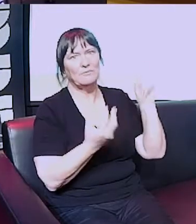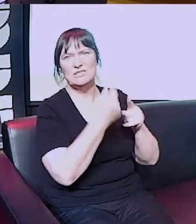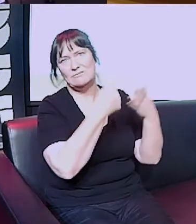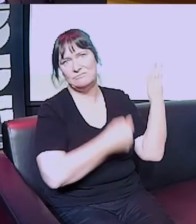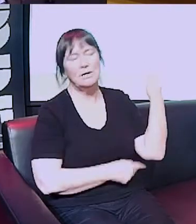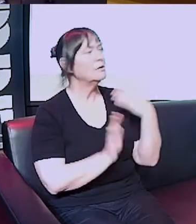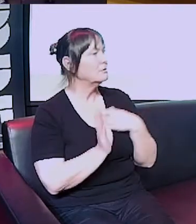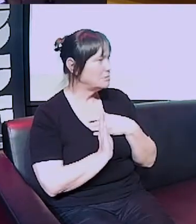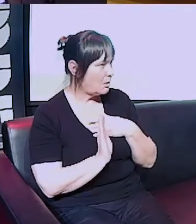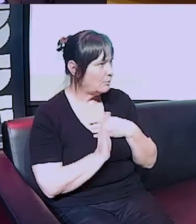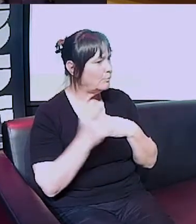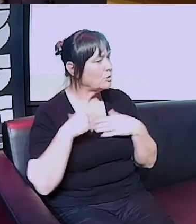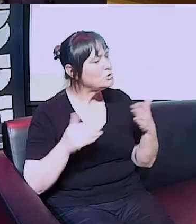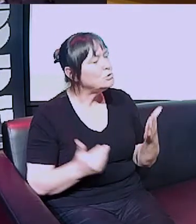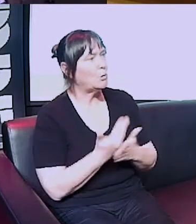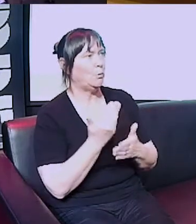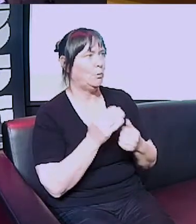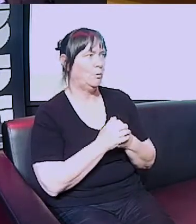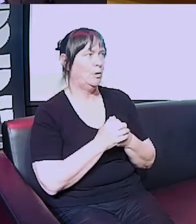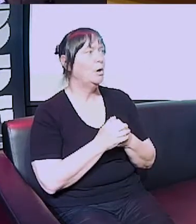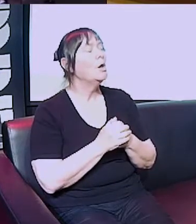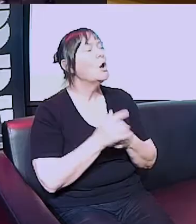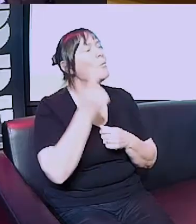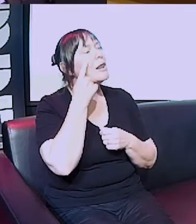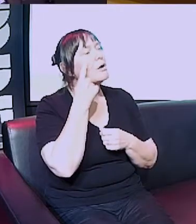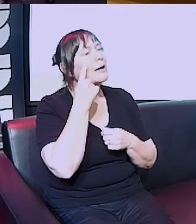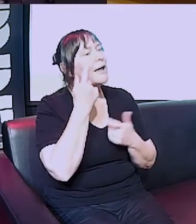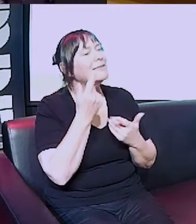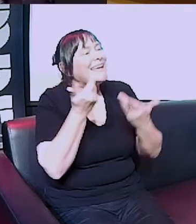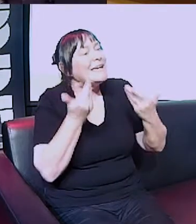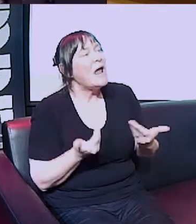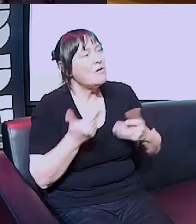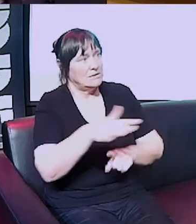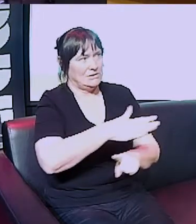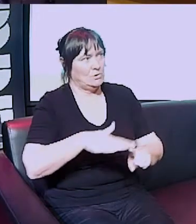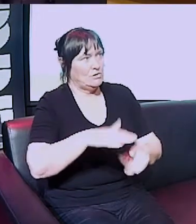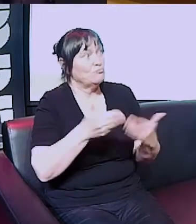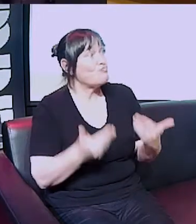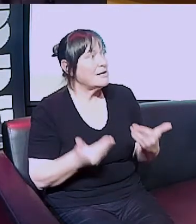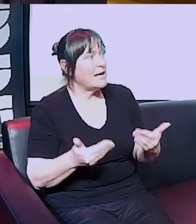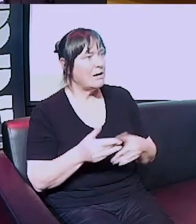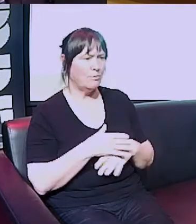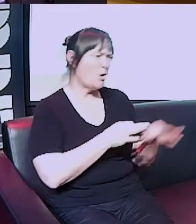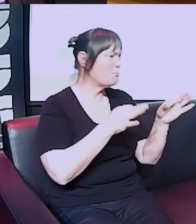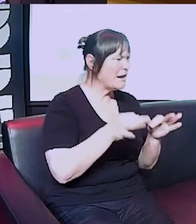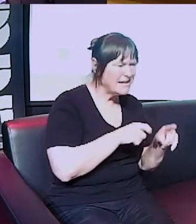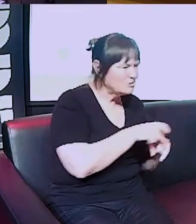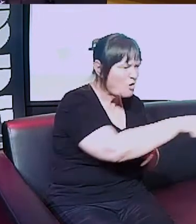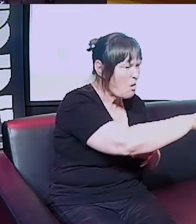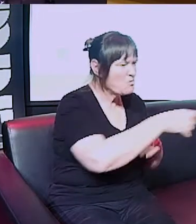achieved. We're actually very current and looking at the current situation. We're not planning roads ahead